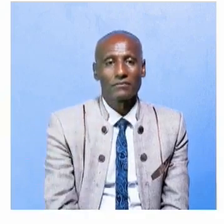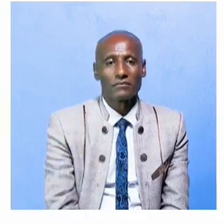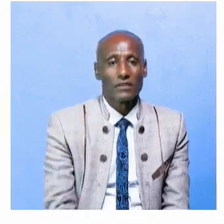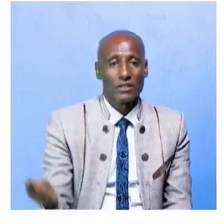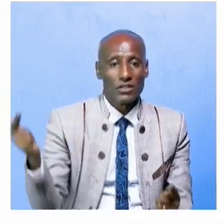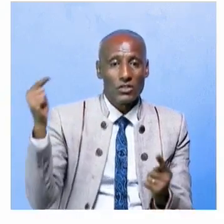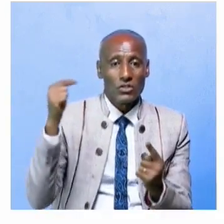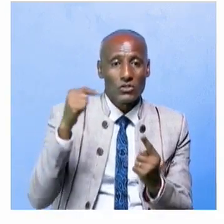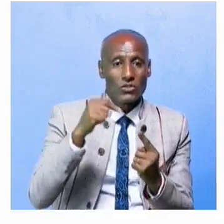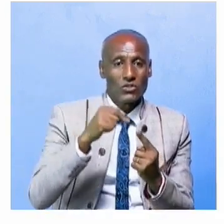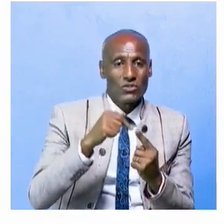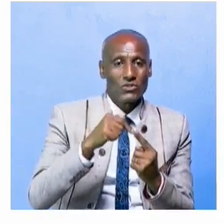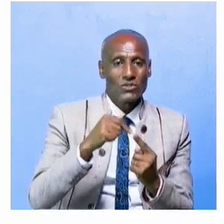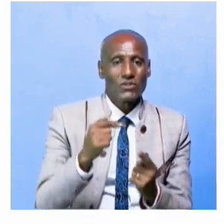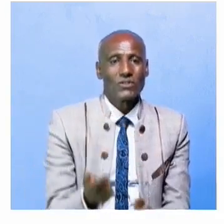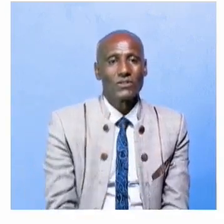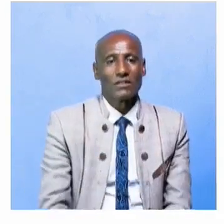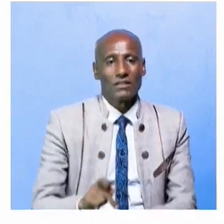to